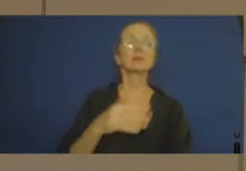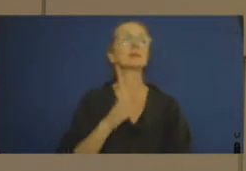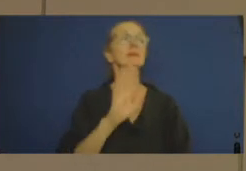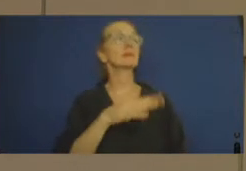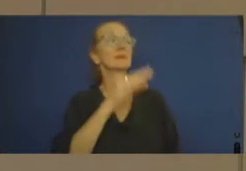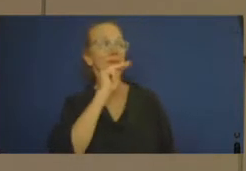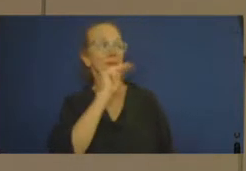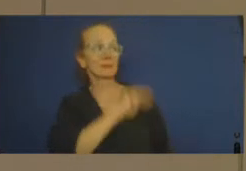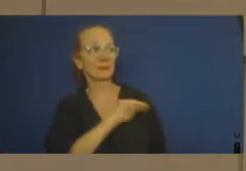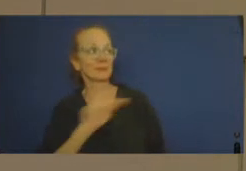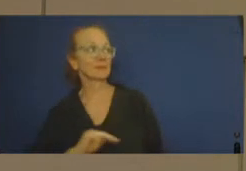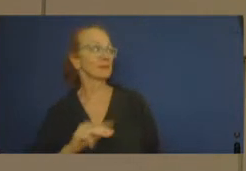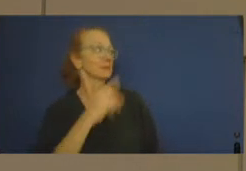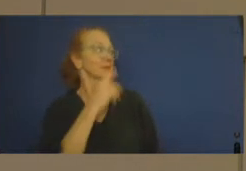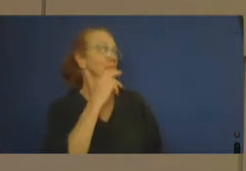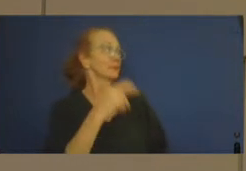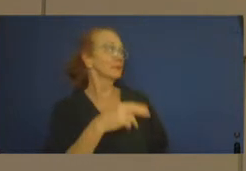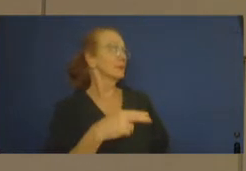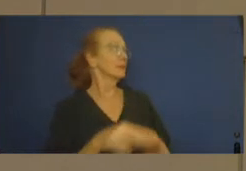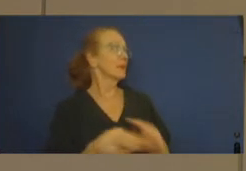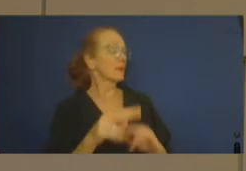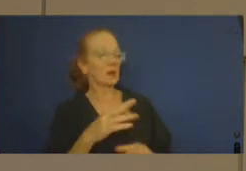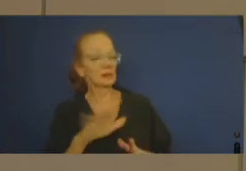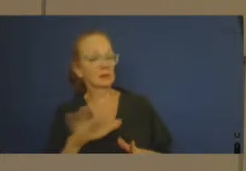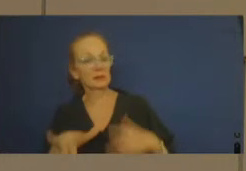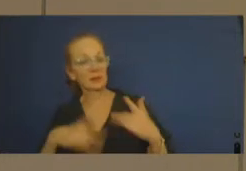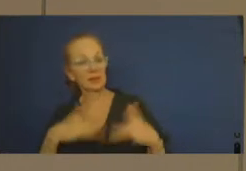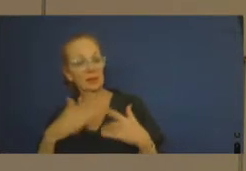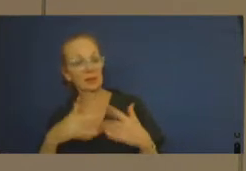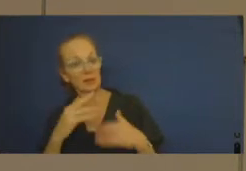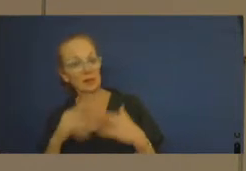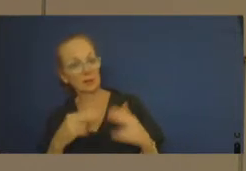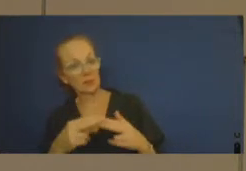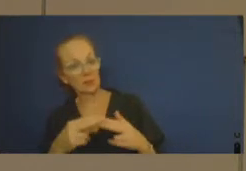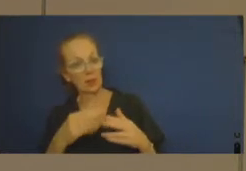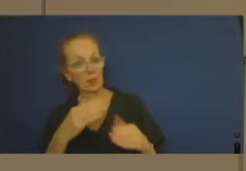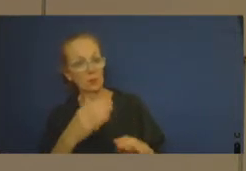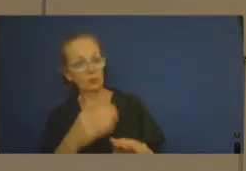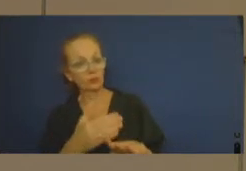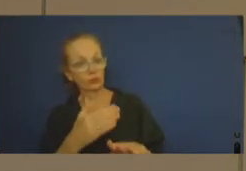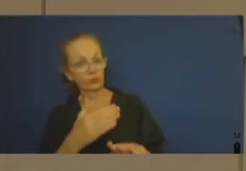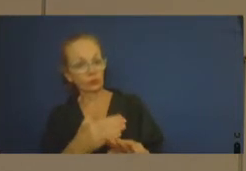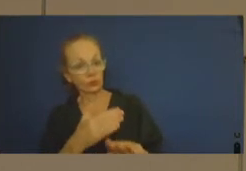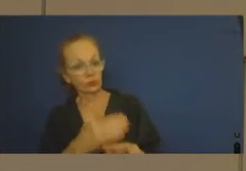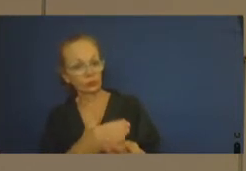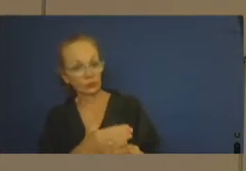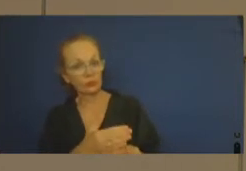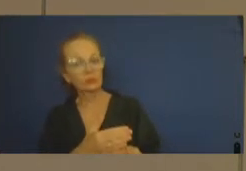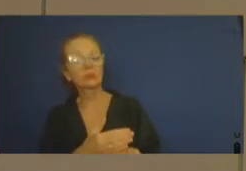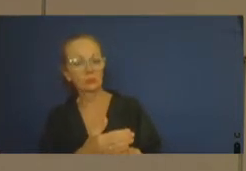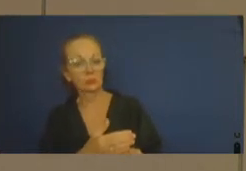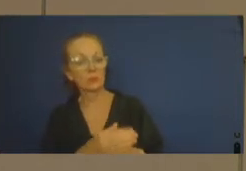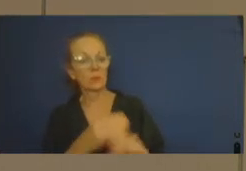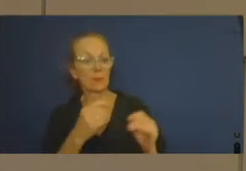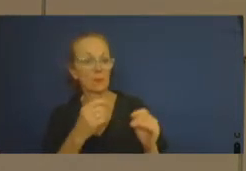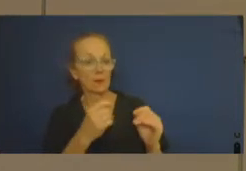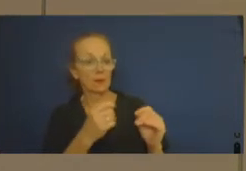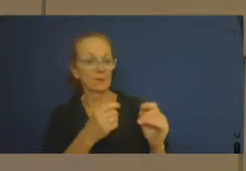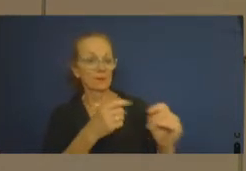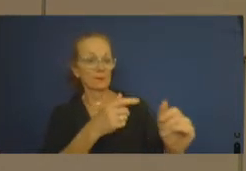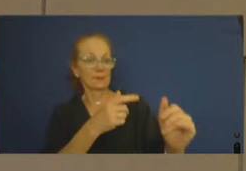brief comments. I'm just very excited about the progress and the speed which this